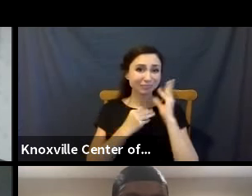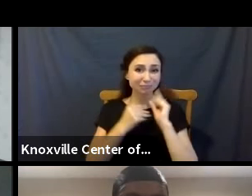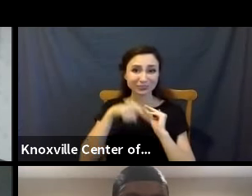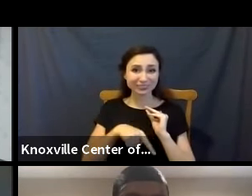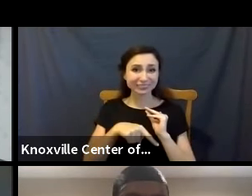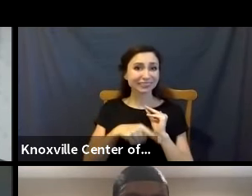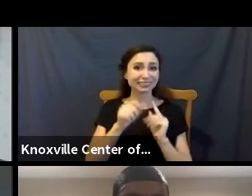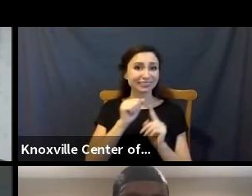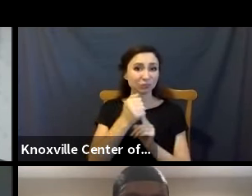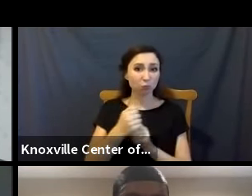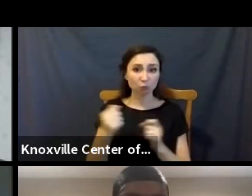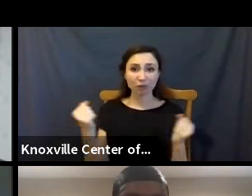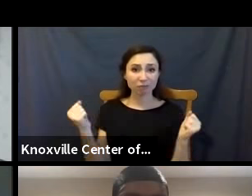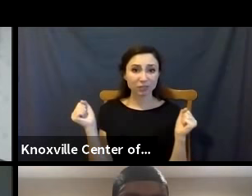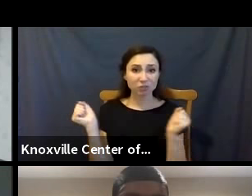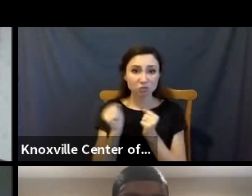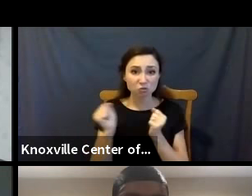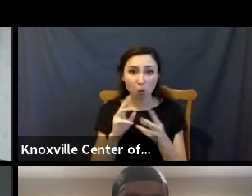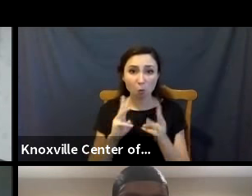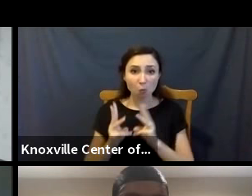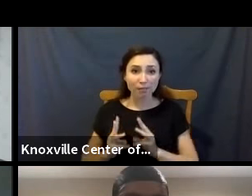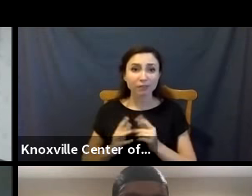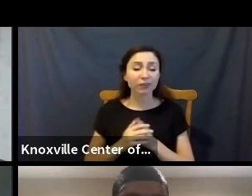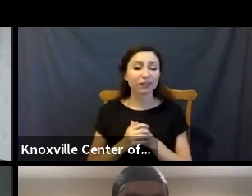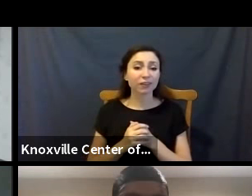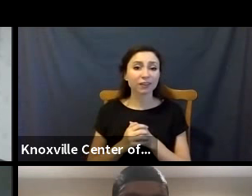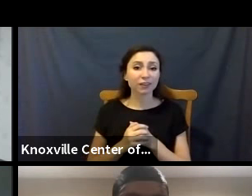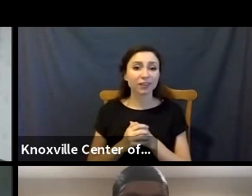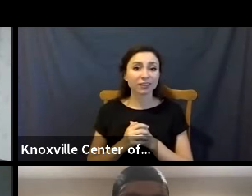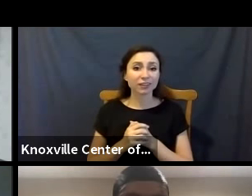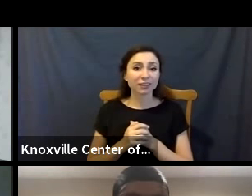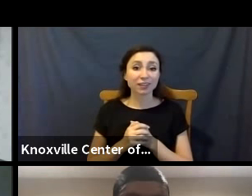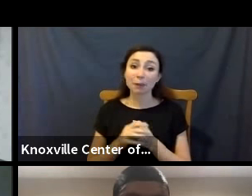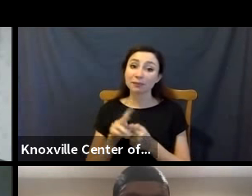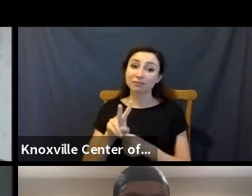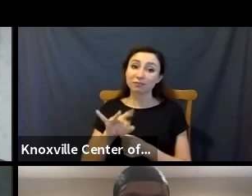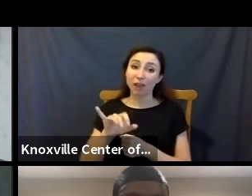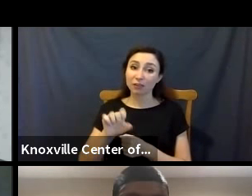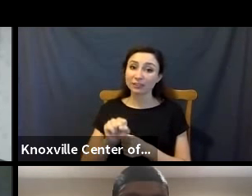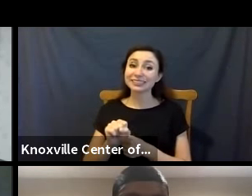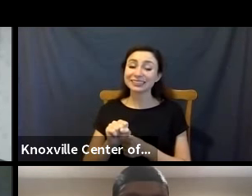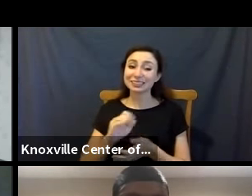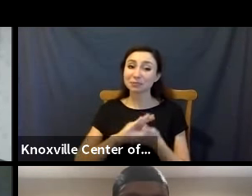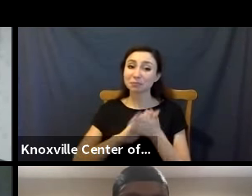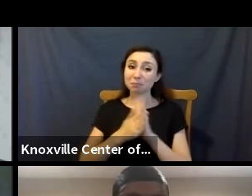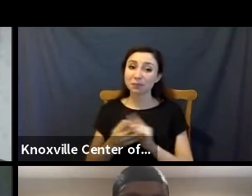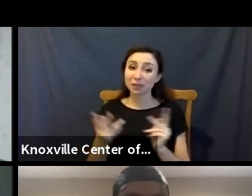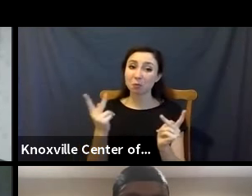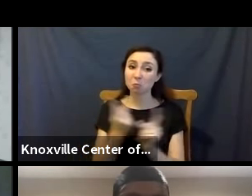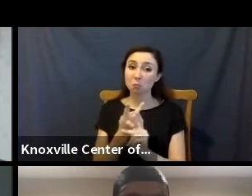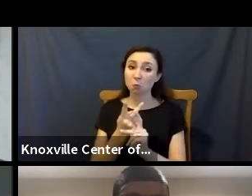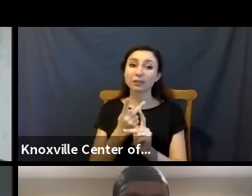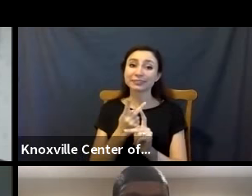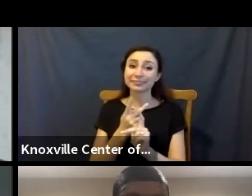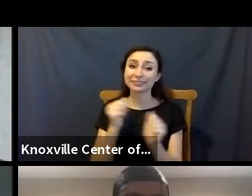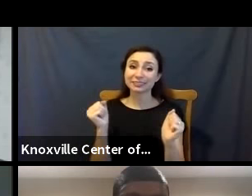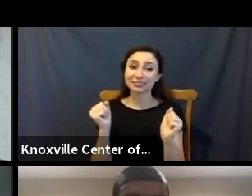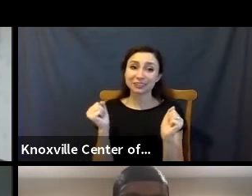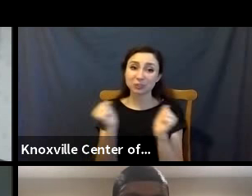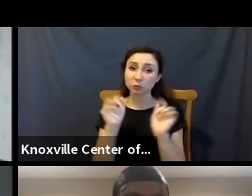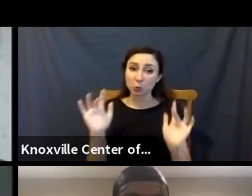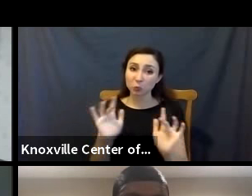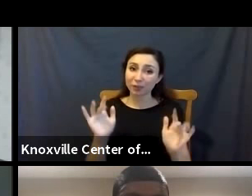have not dealt, I mean, generally speaking, viruses are more fastidious in cold weather. We've not even been there. And